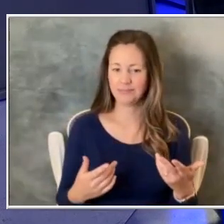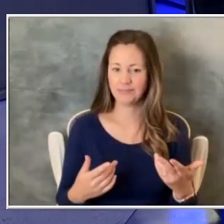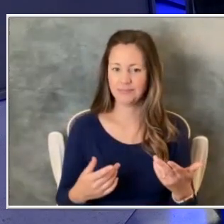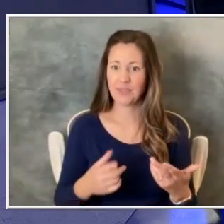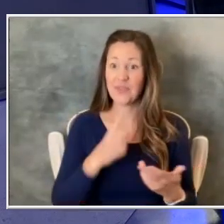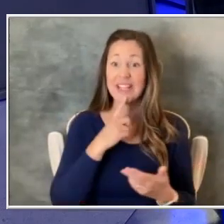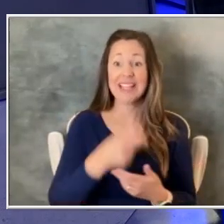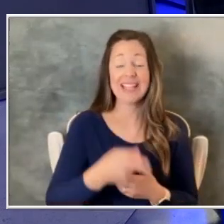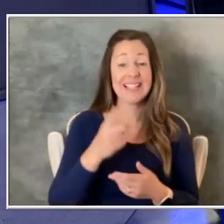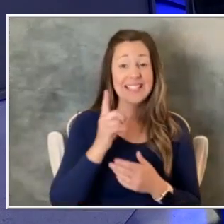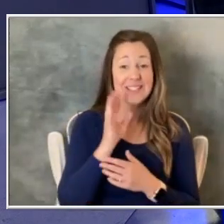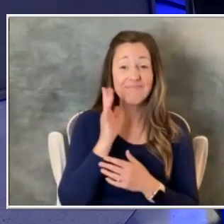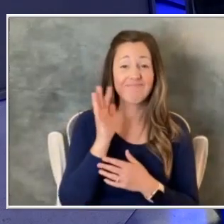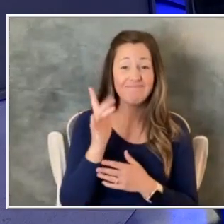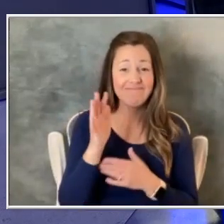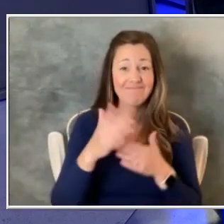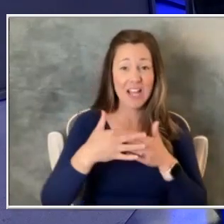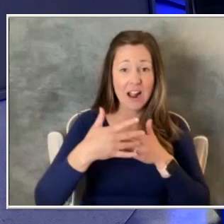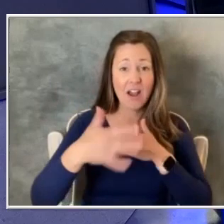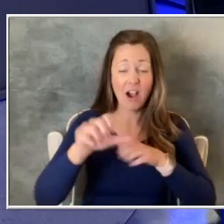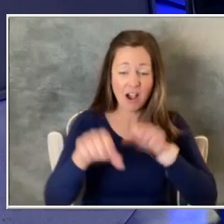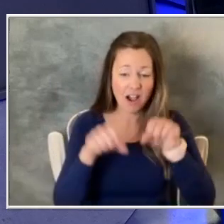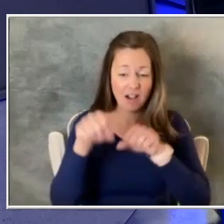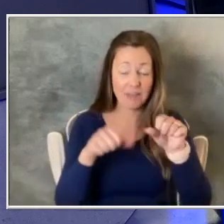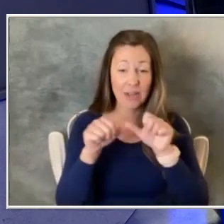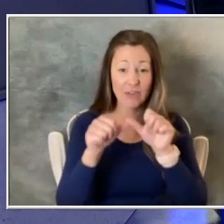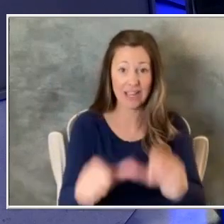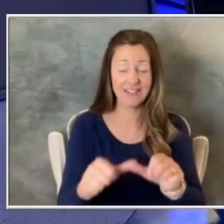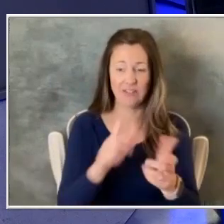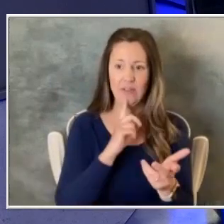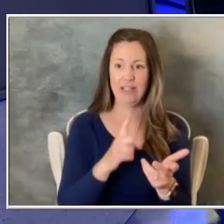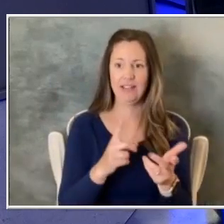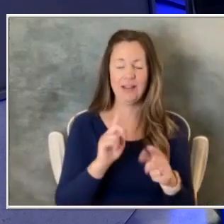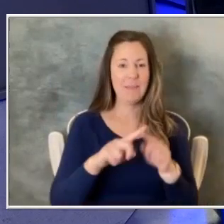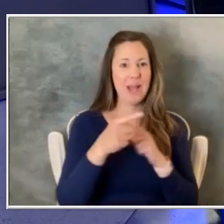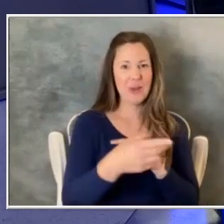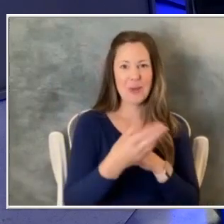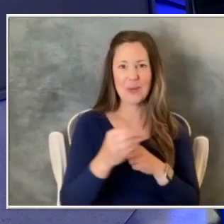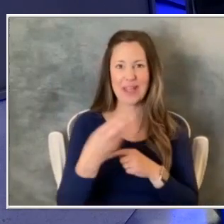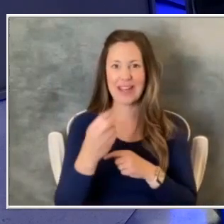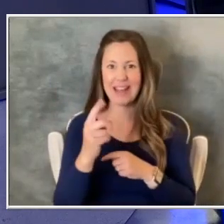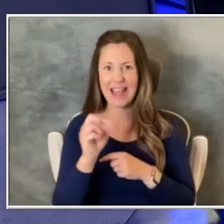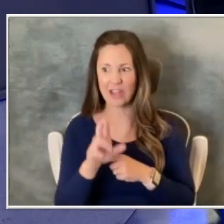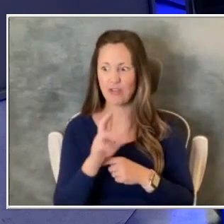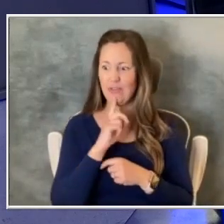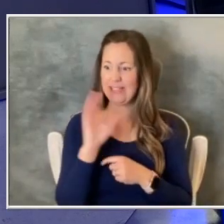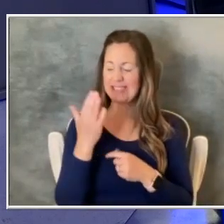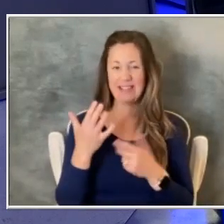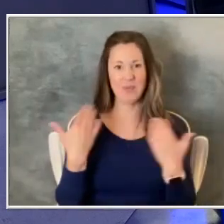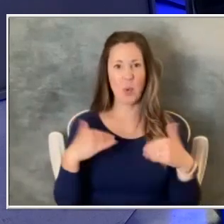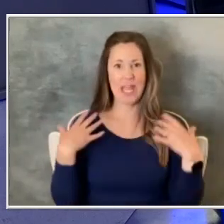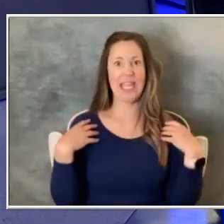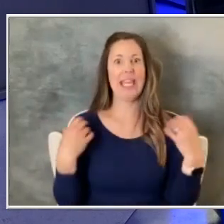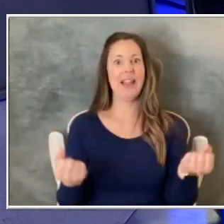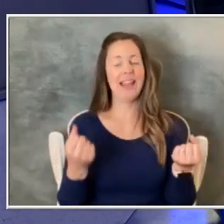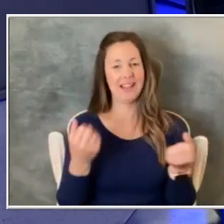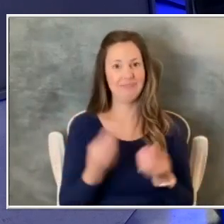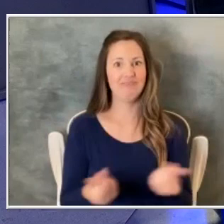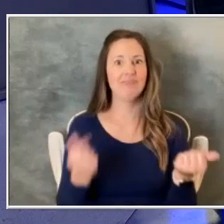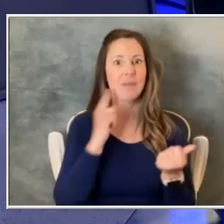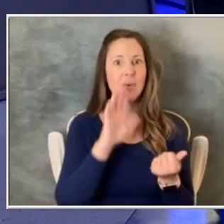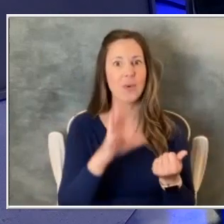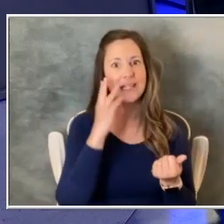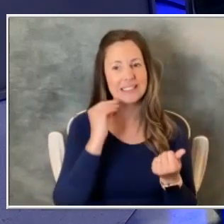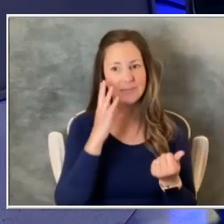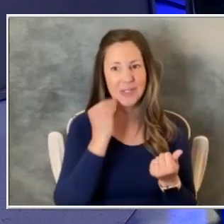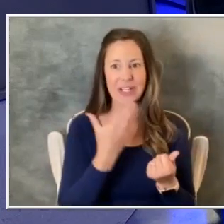ride across the country, but just hearing you and Heather talk is just about like how healing it's been for you through your experience and just branching